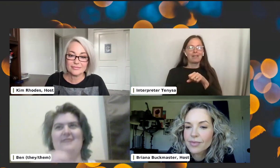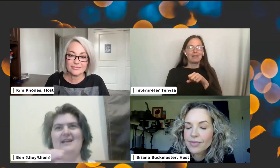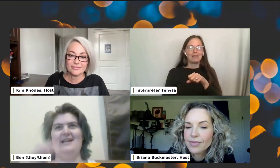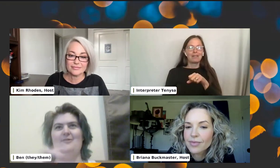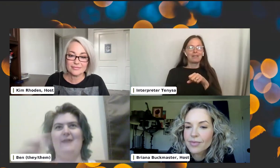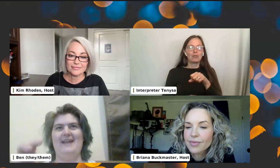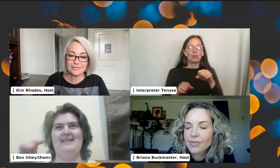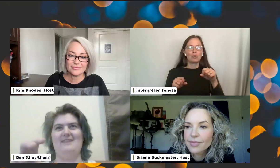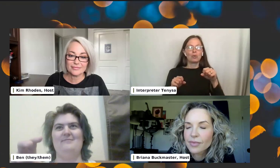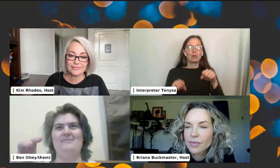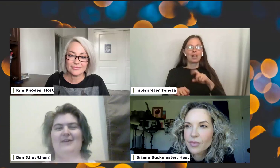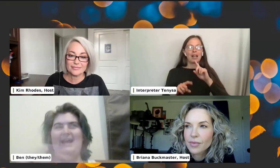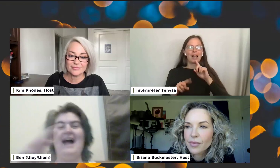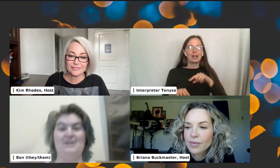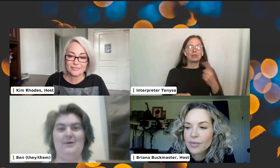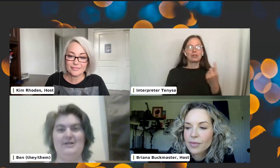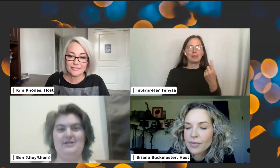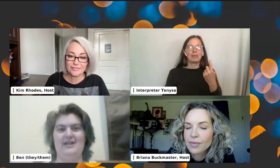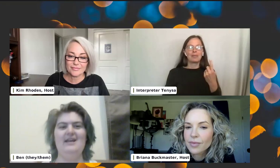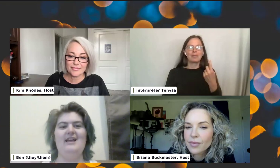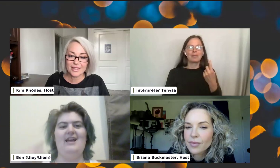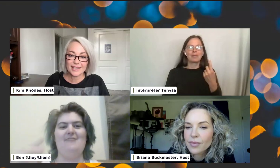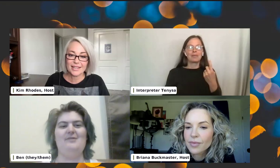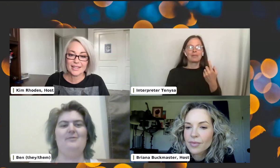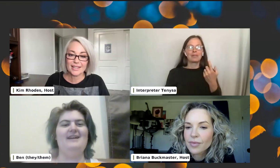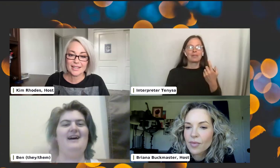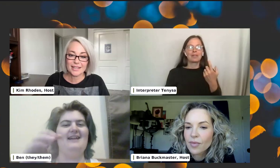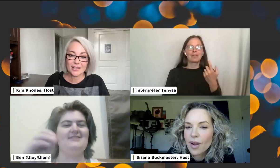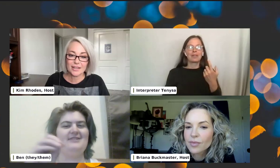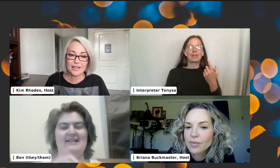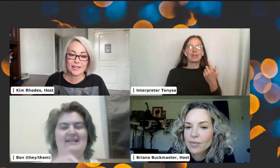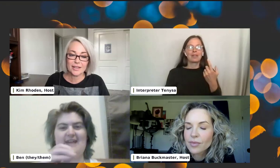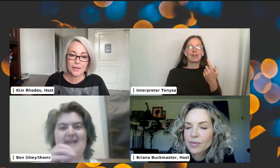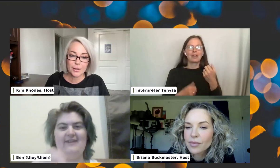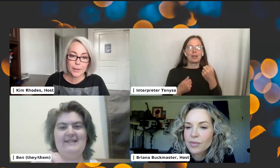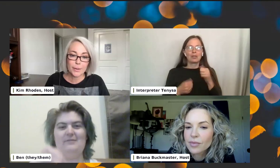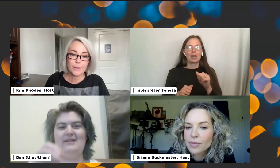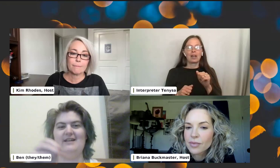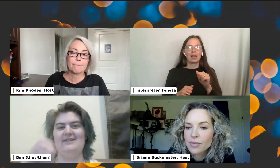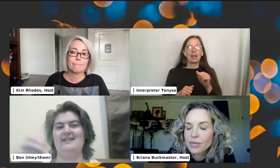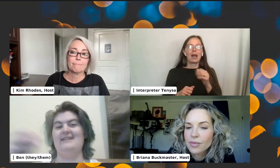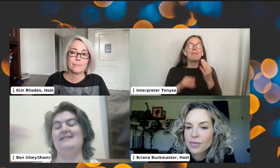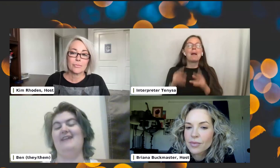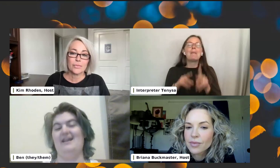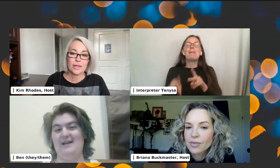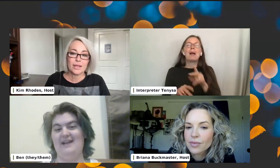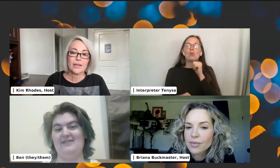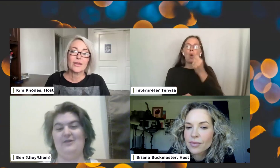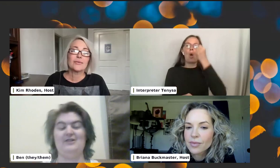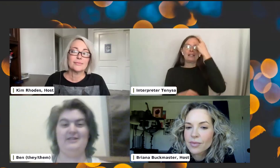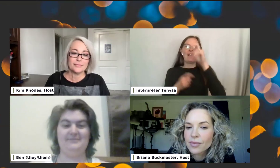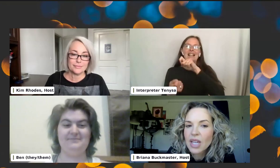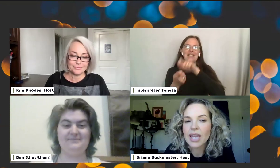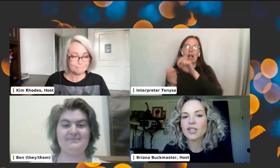answer something in a way that, or ask a question and people may not understand the exact phrasing, but they understand the intent behind